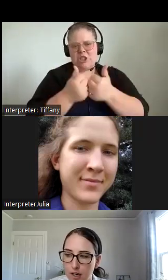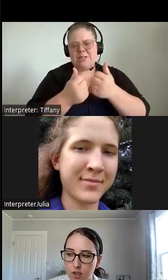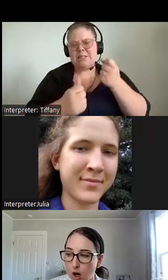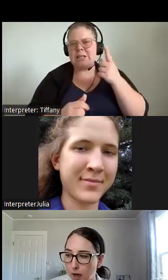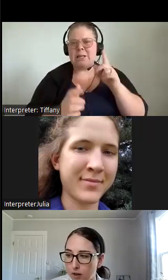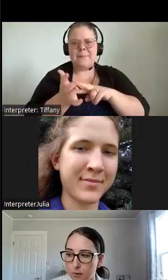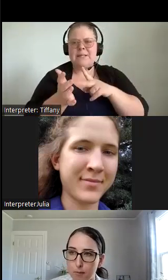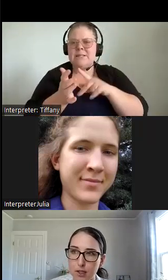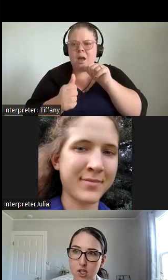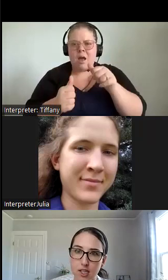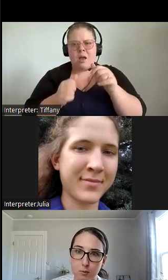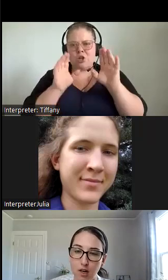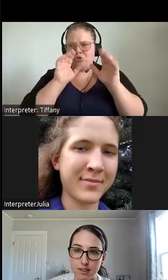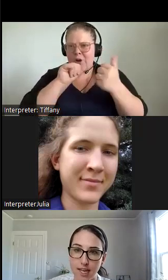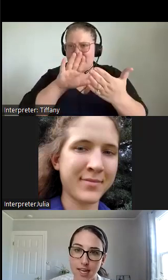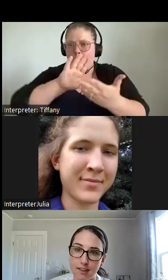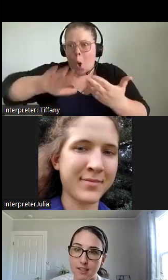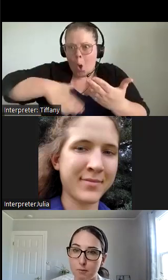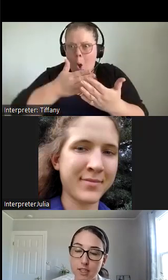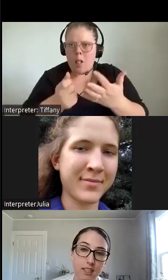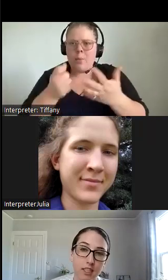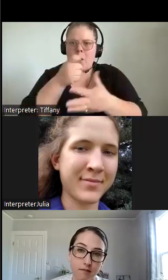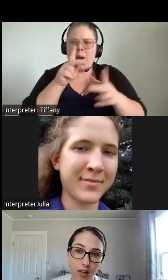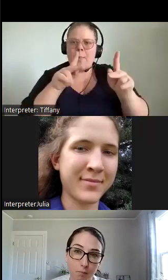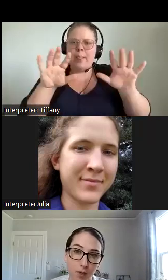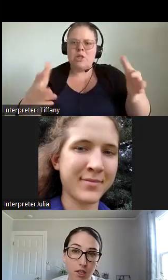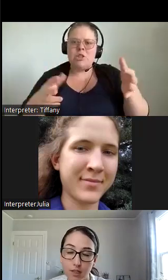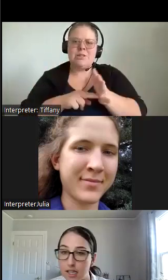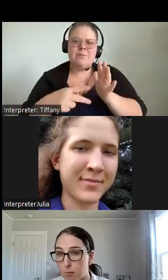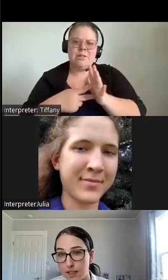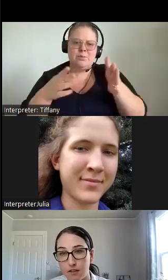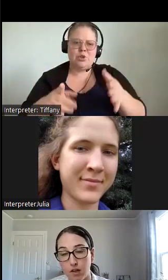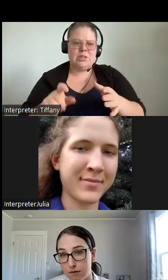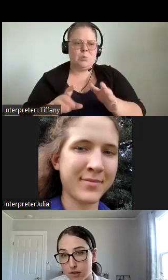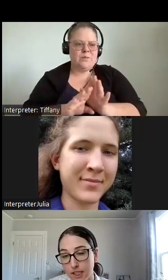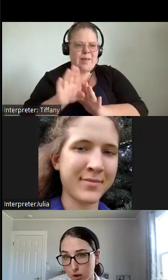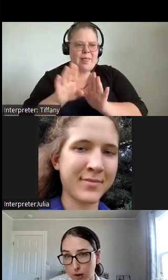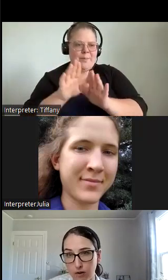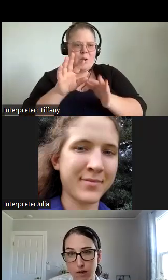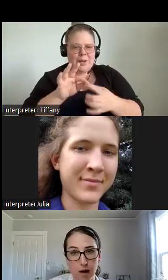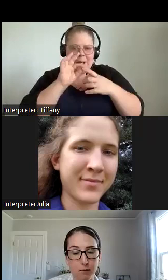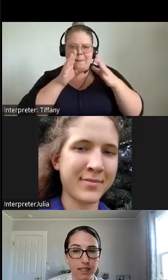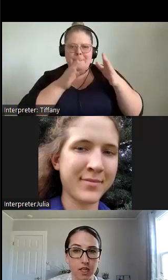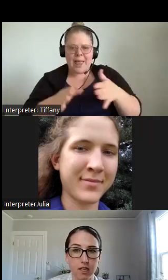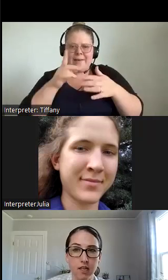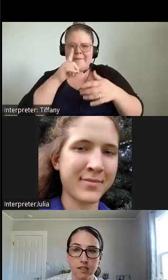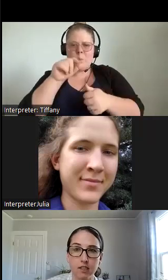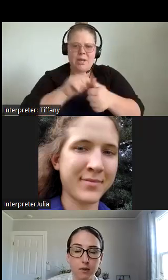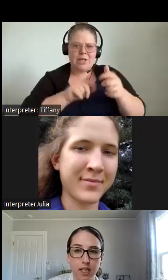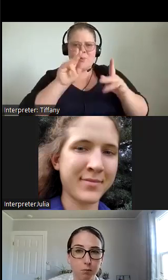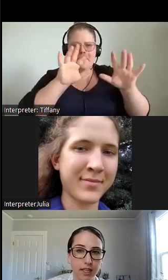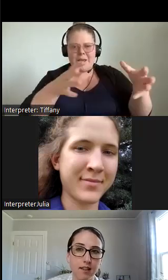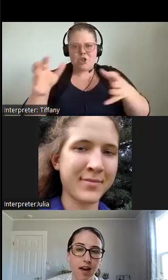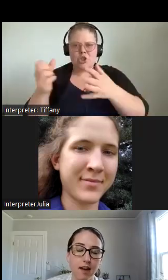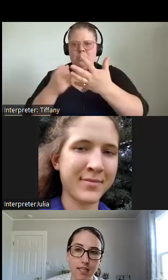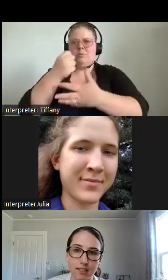need to address all priority populations. We're not saying that someone needs to develop a unique plan for every single priority population. This is